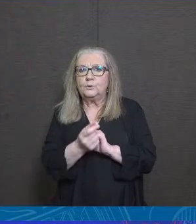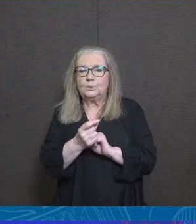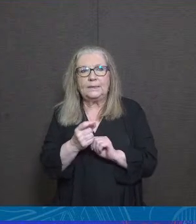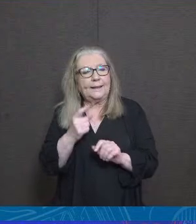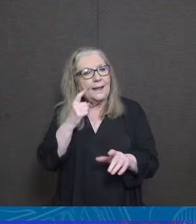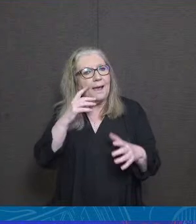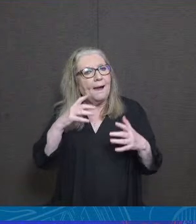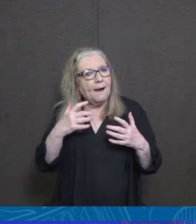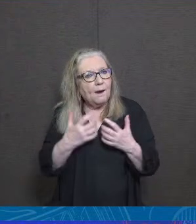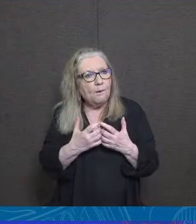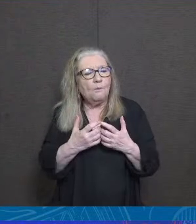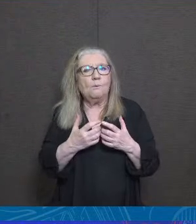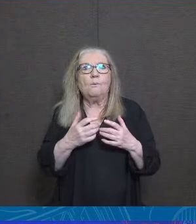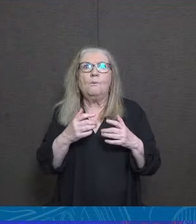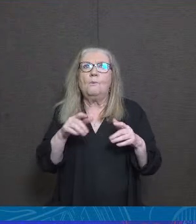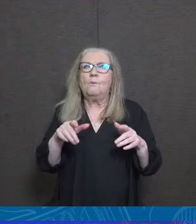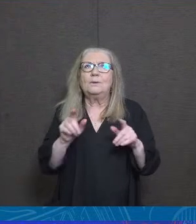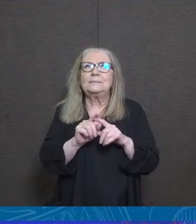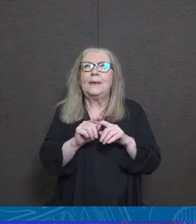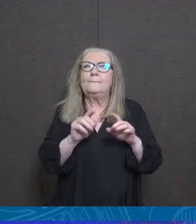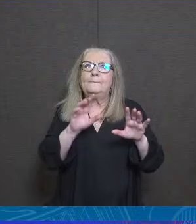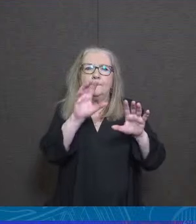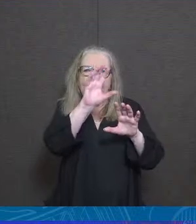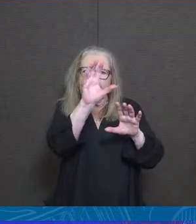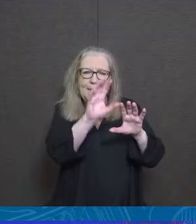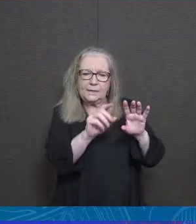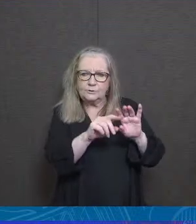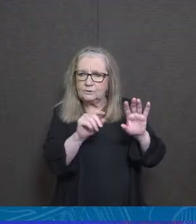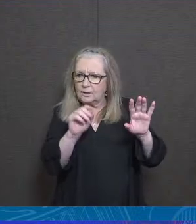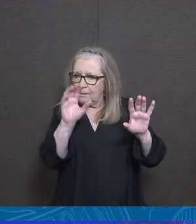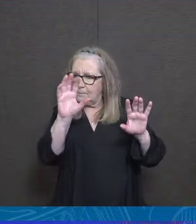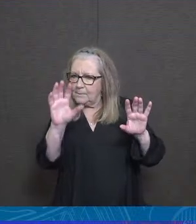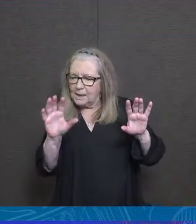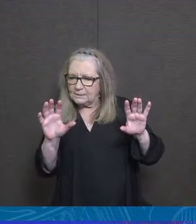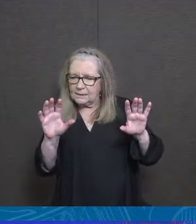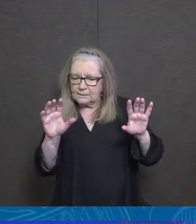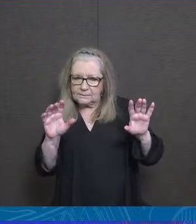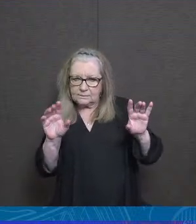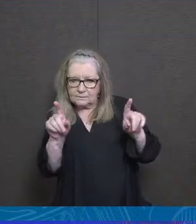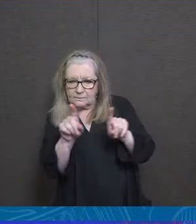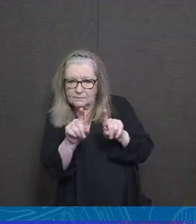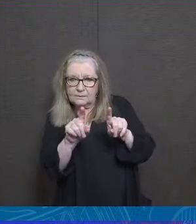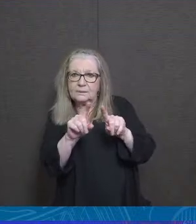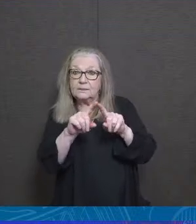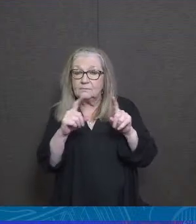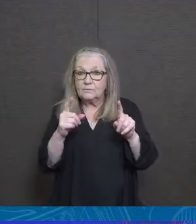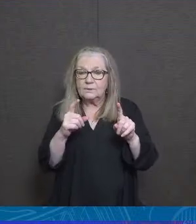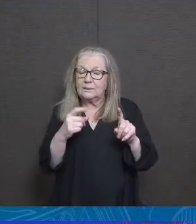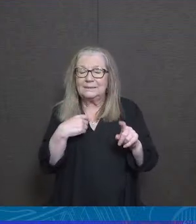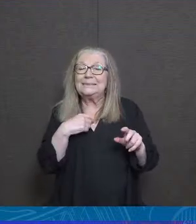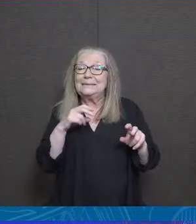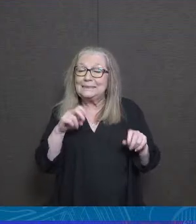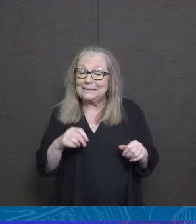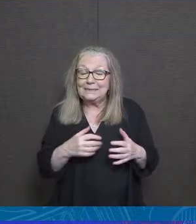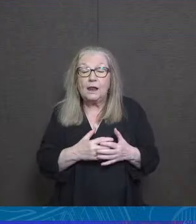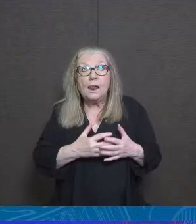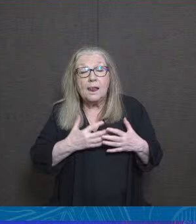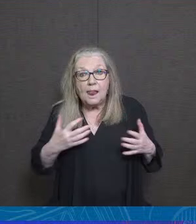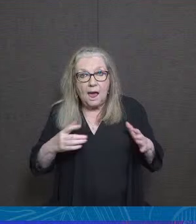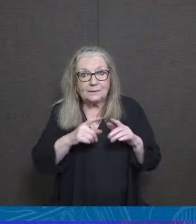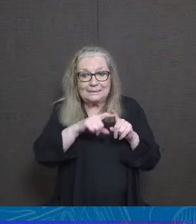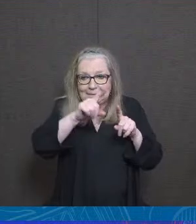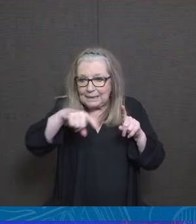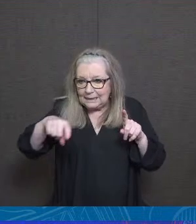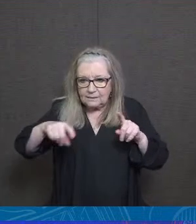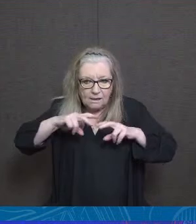identifying patterns, such things that are really right now, we need a lot of data, we need a lot of resources, we need a lot of scientists actually doing